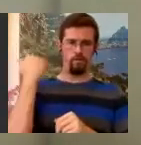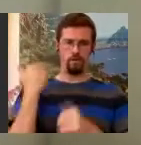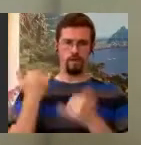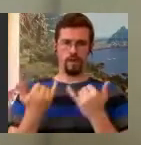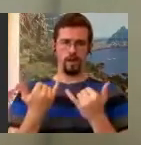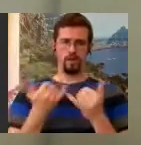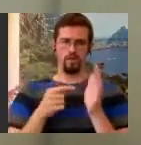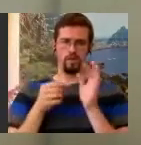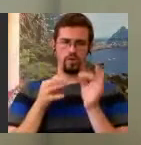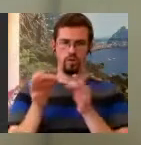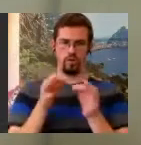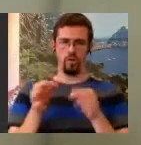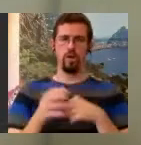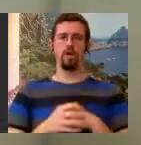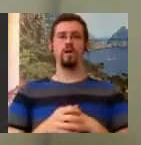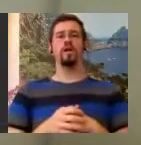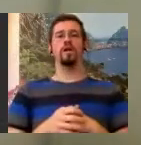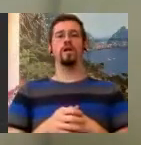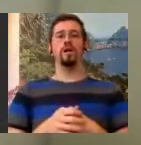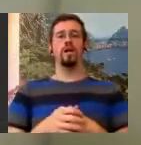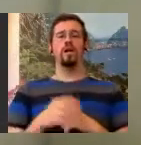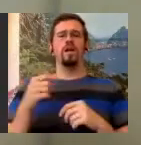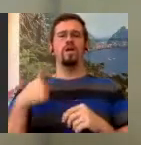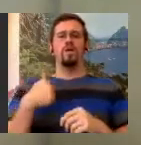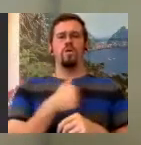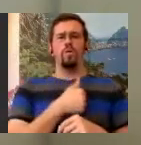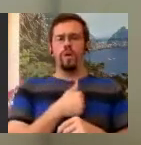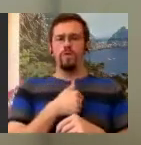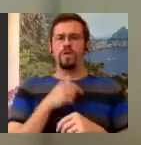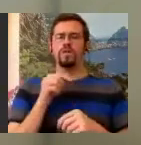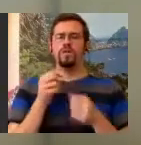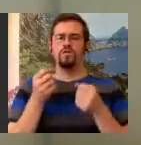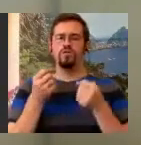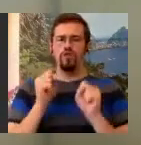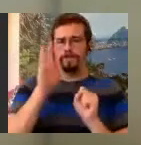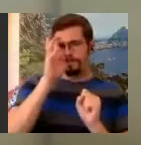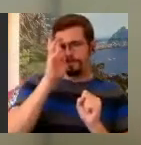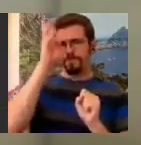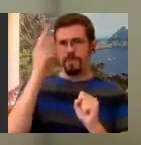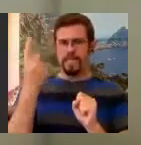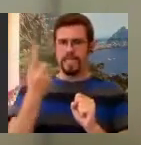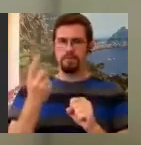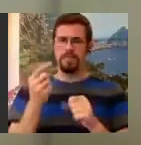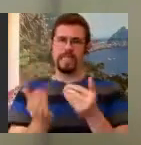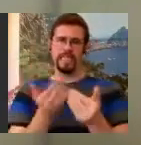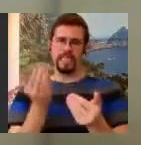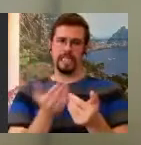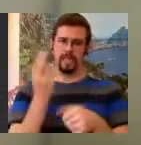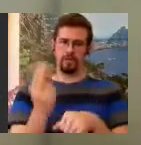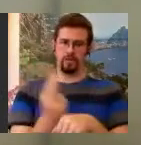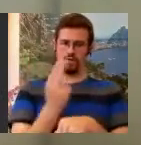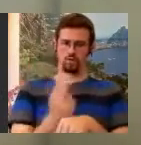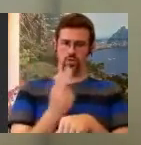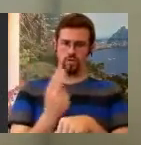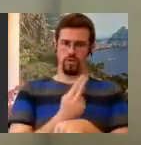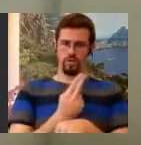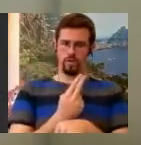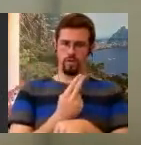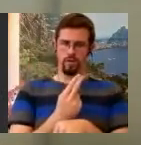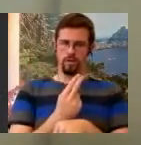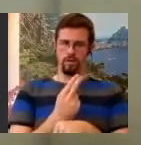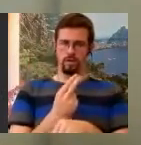our aim was just to create something which is easier to use in order to delete